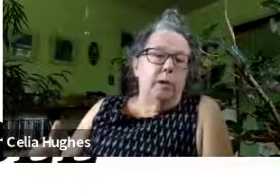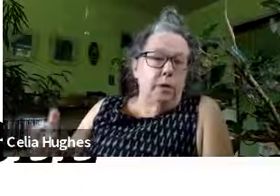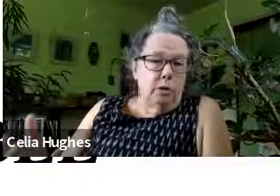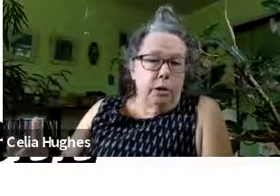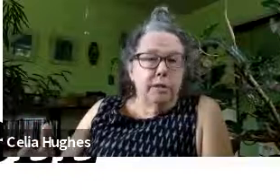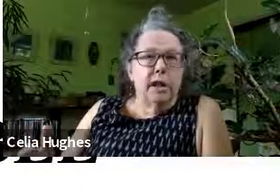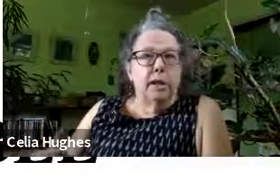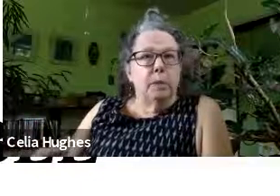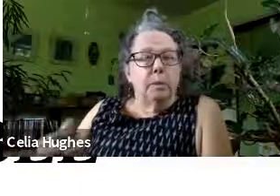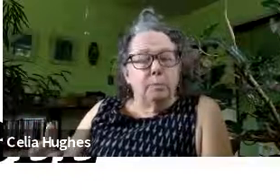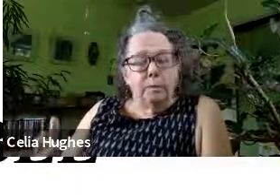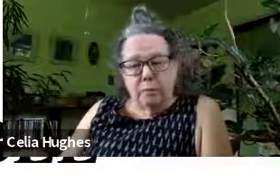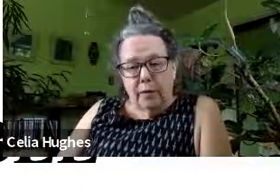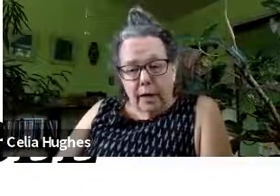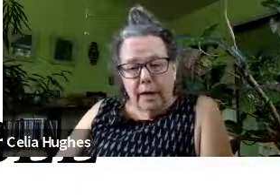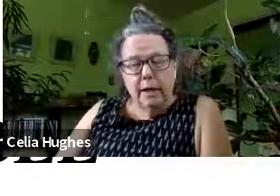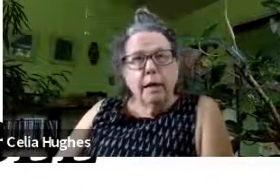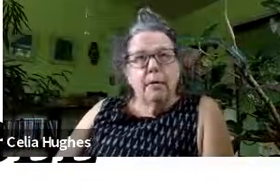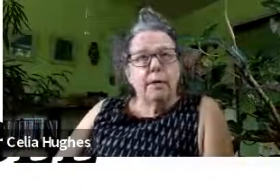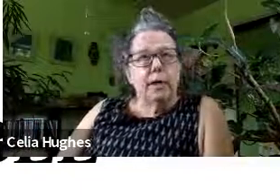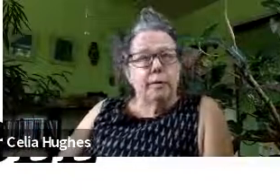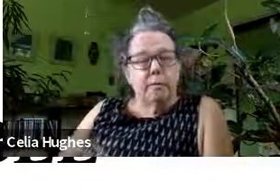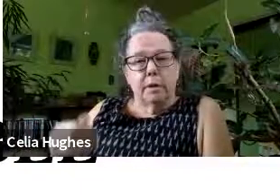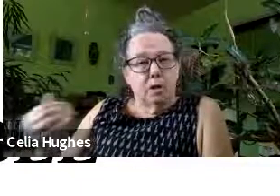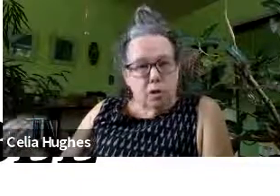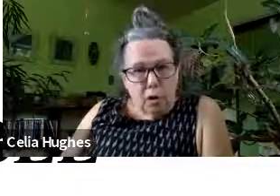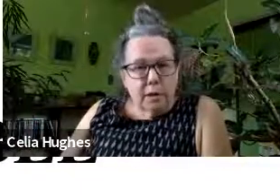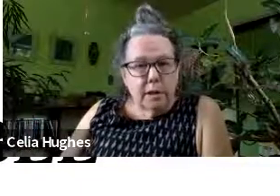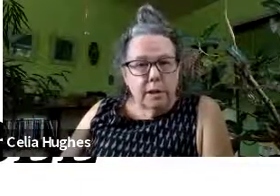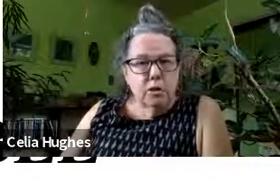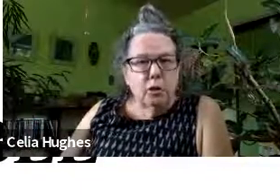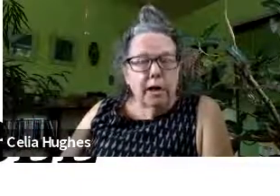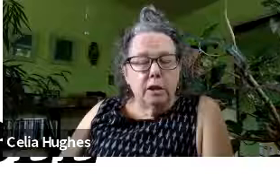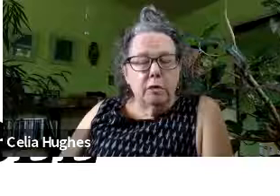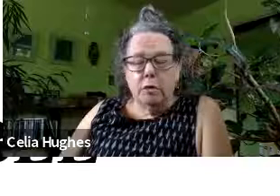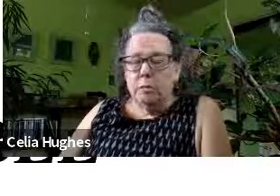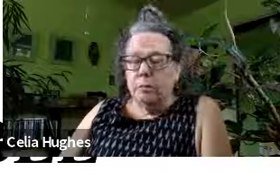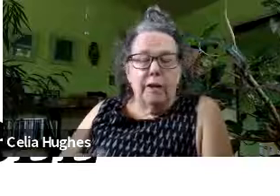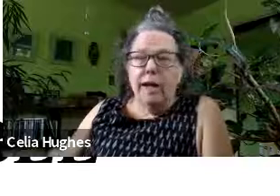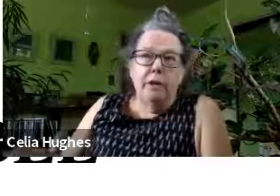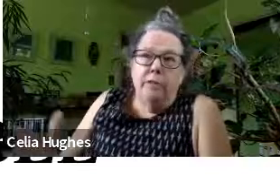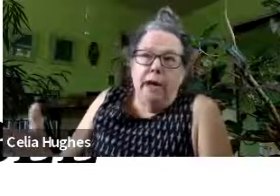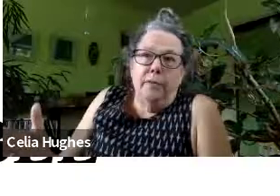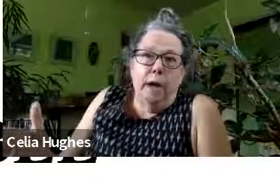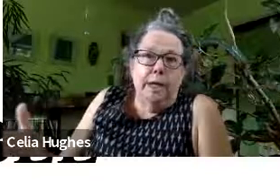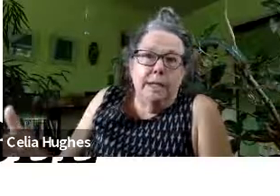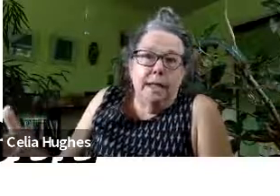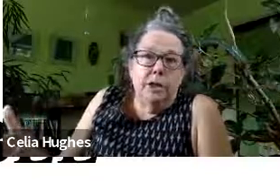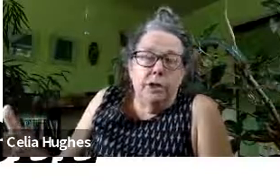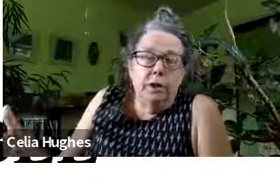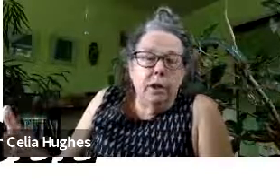not going to be good, if it's not going to provide the service that you're trying to provide? And you've got the